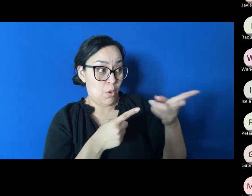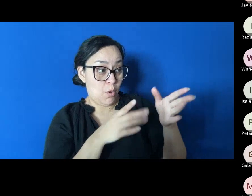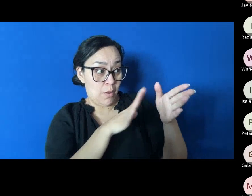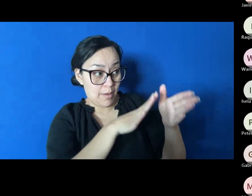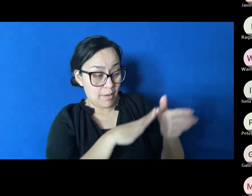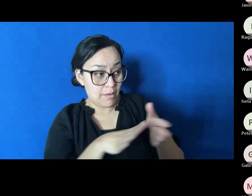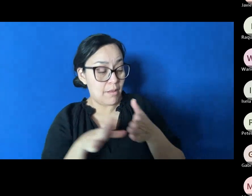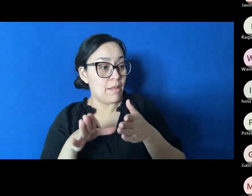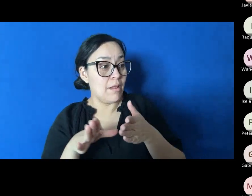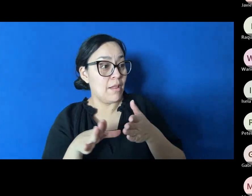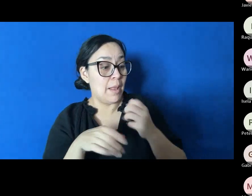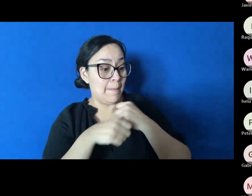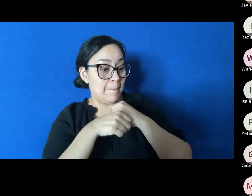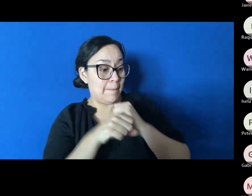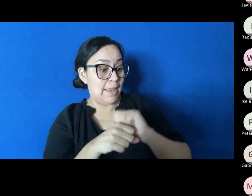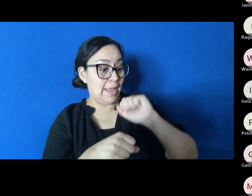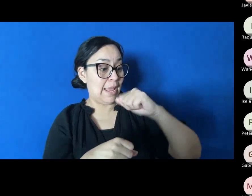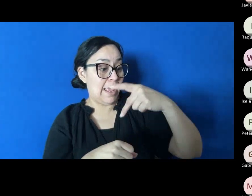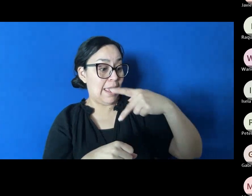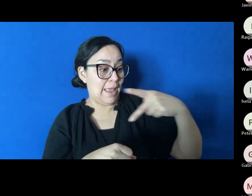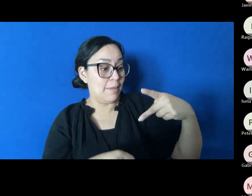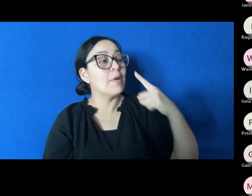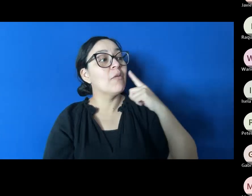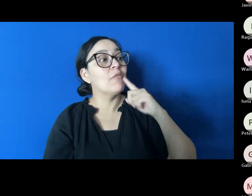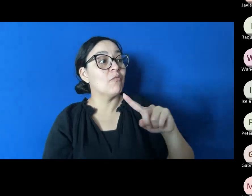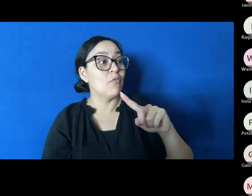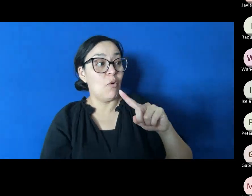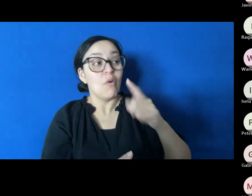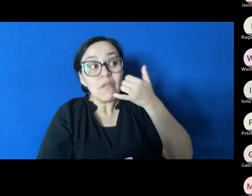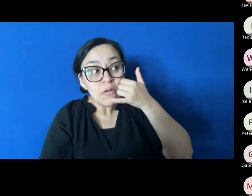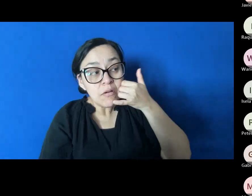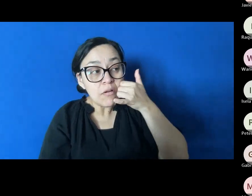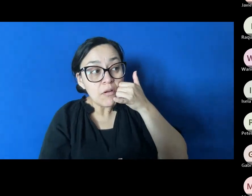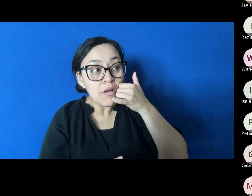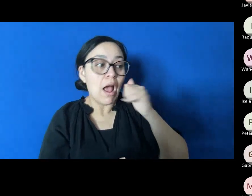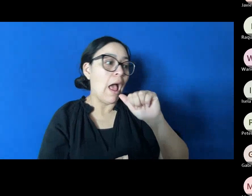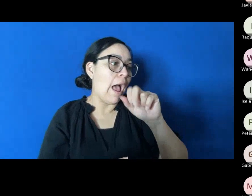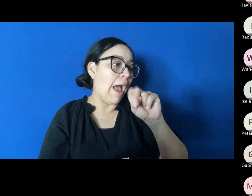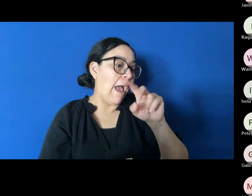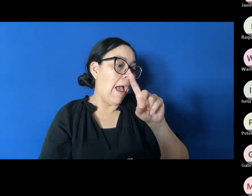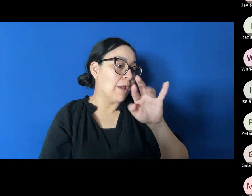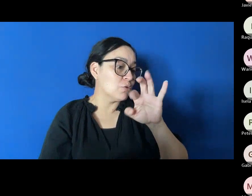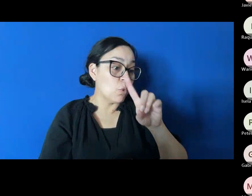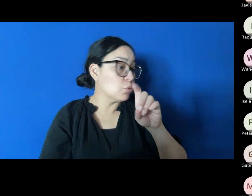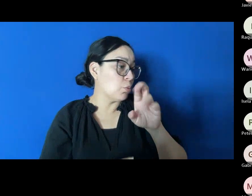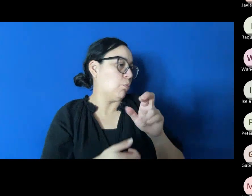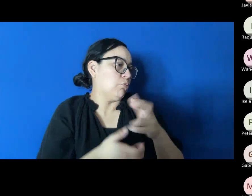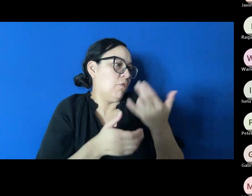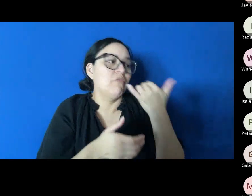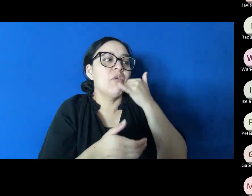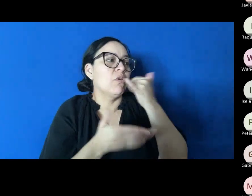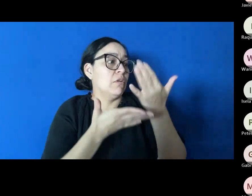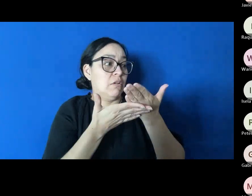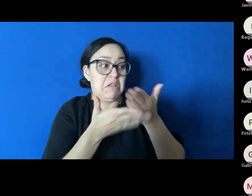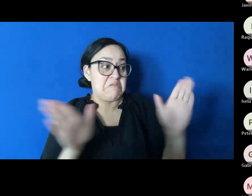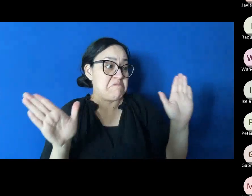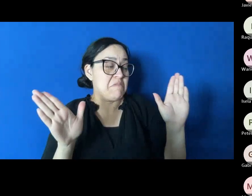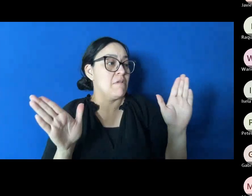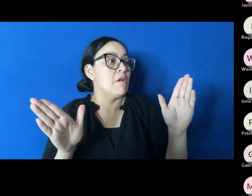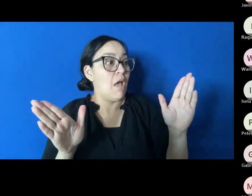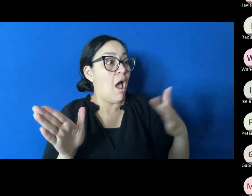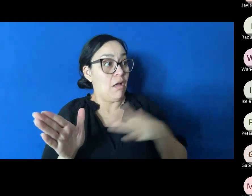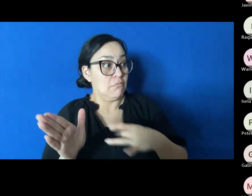you have plans to develop an application, Android or mobile, if you will, besides the page you have,